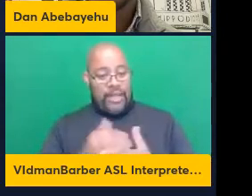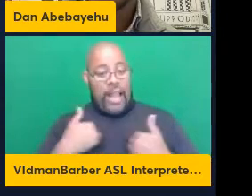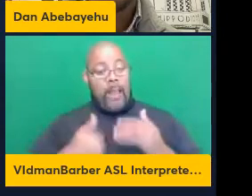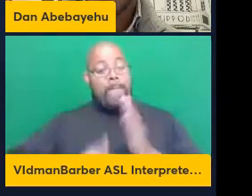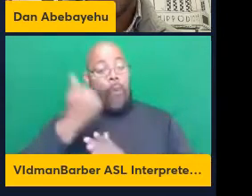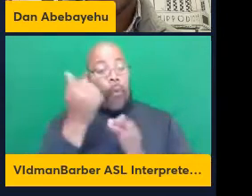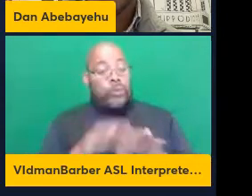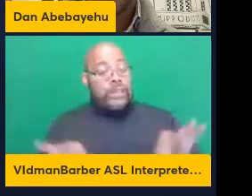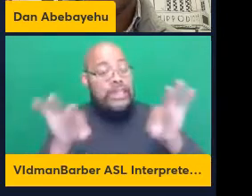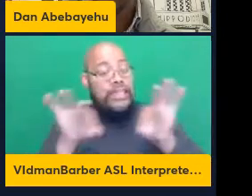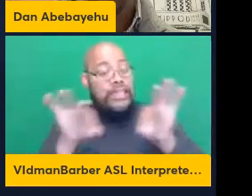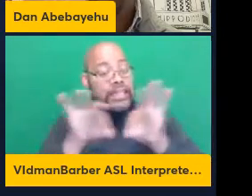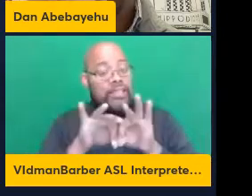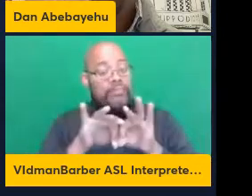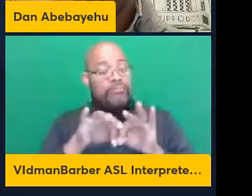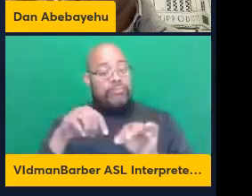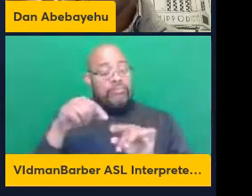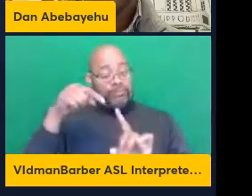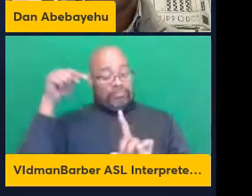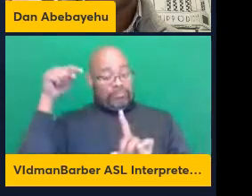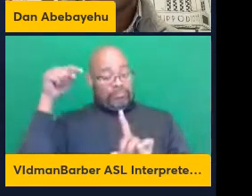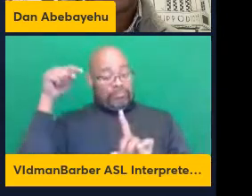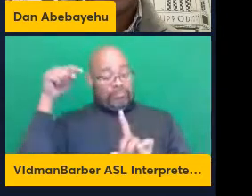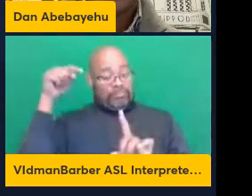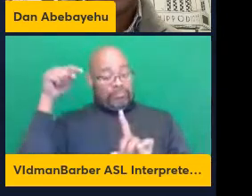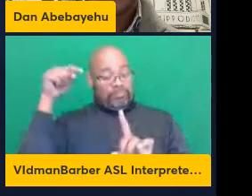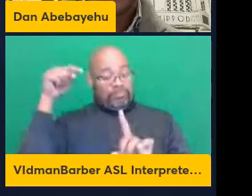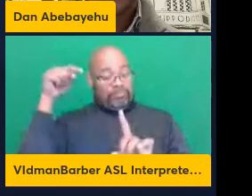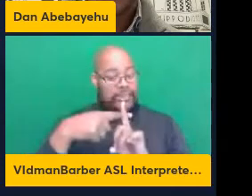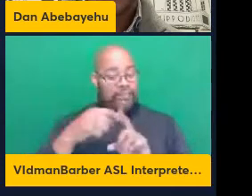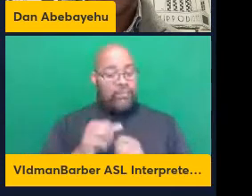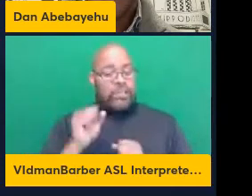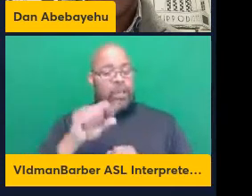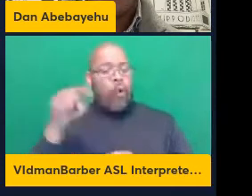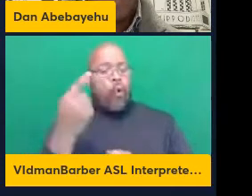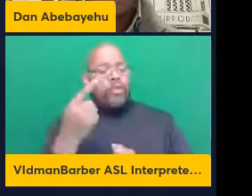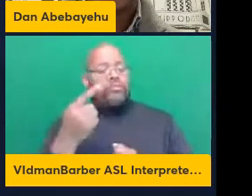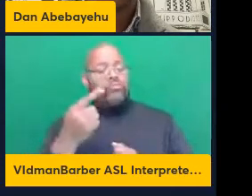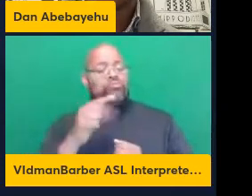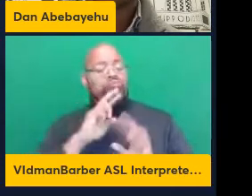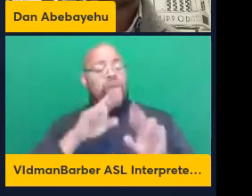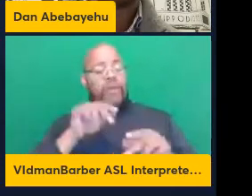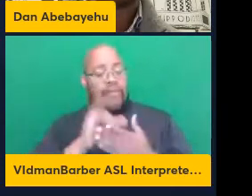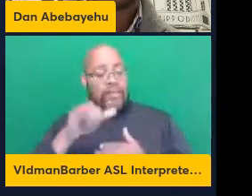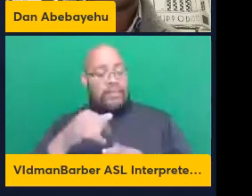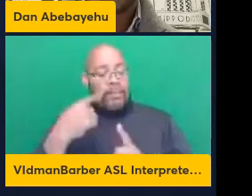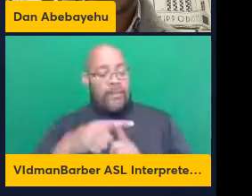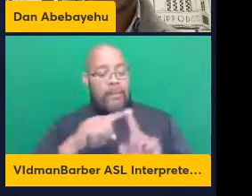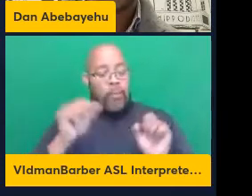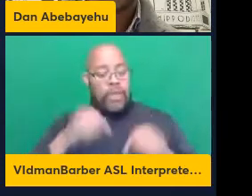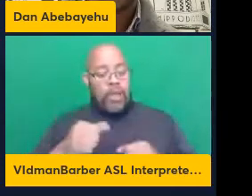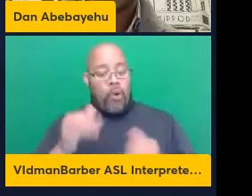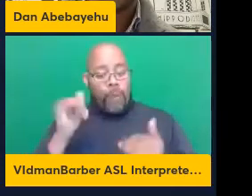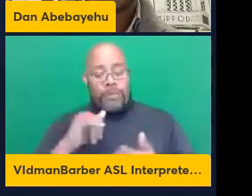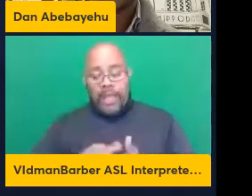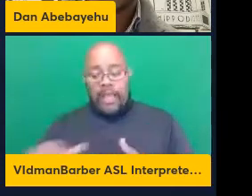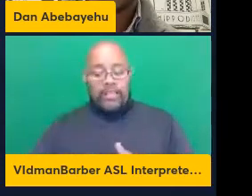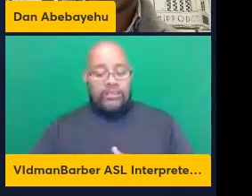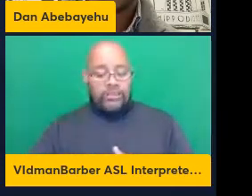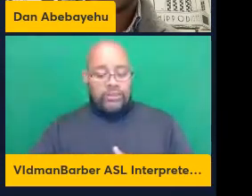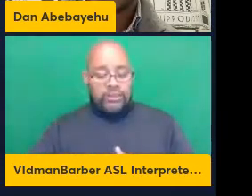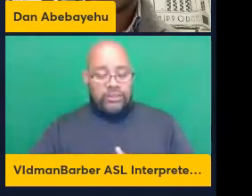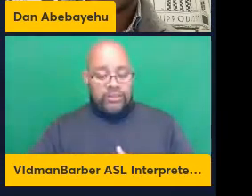significant SPEC positive population. So for now, we can only conclude that this is myeloid positive, but we're hoping to do further analysis given that this